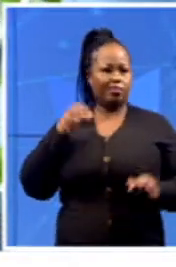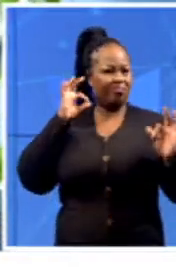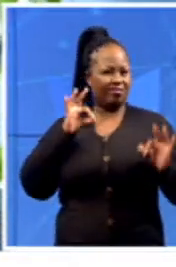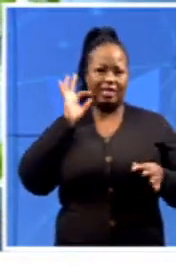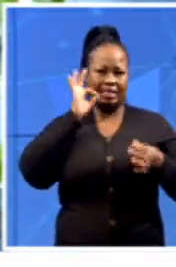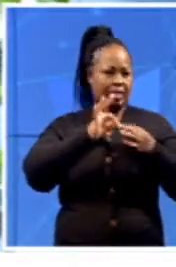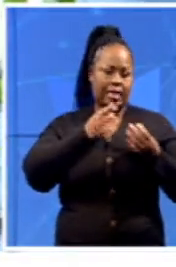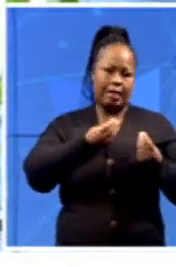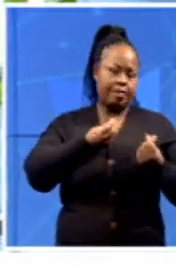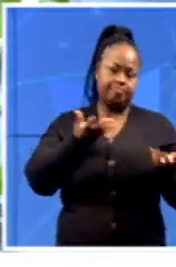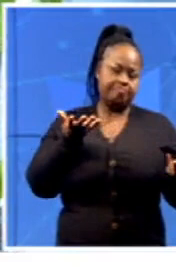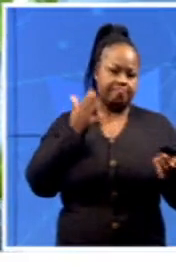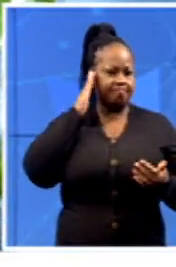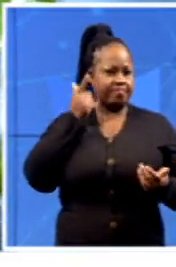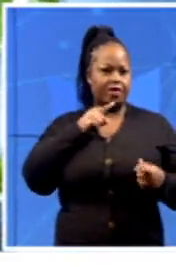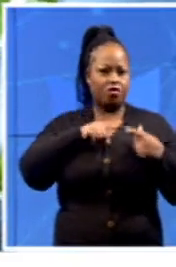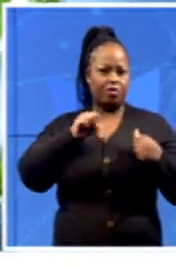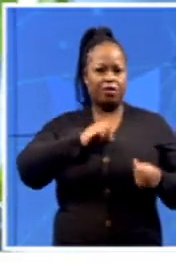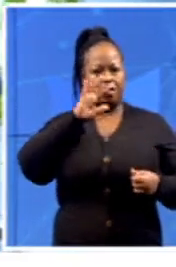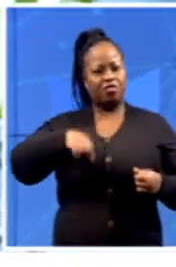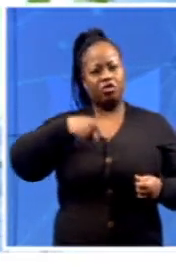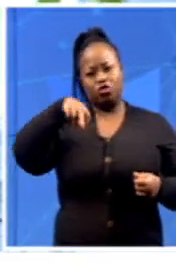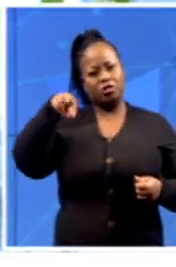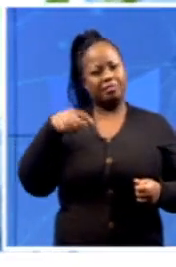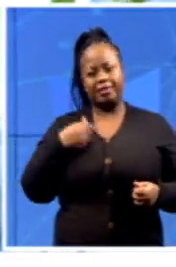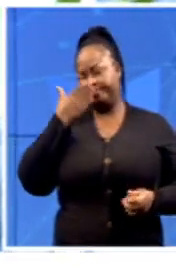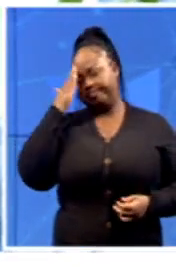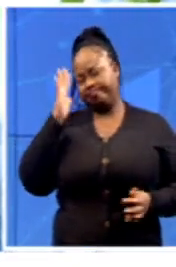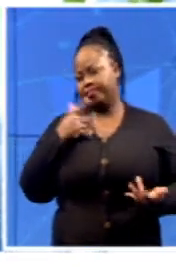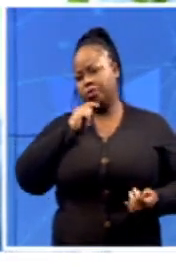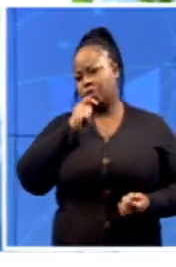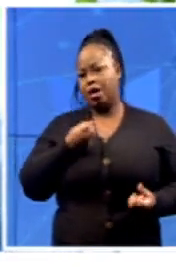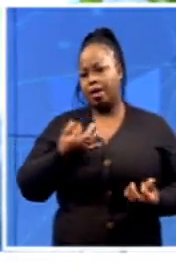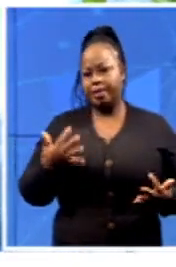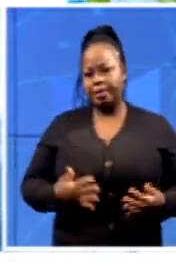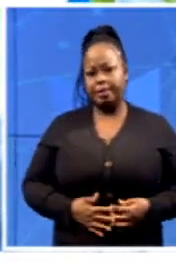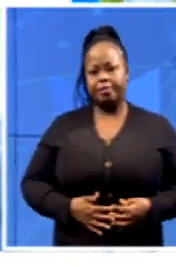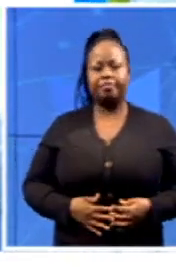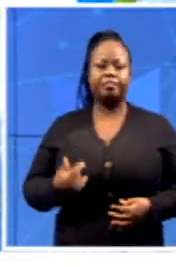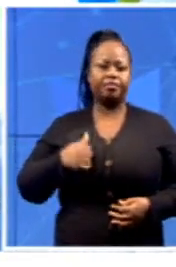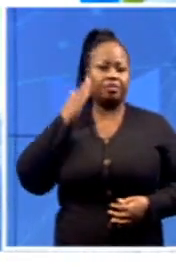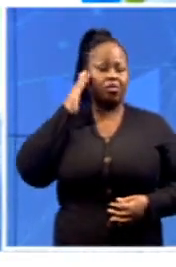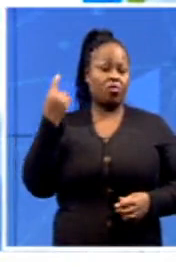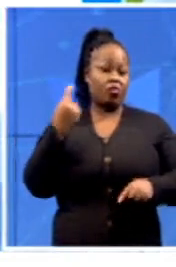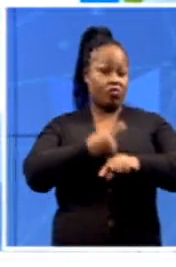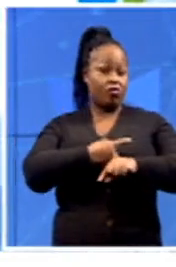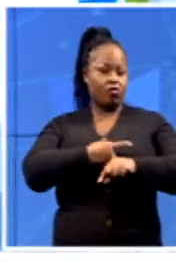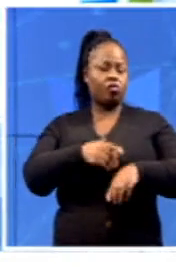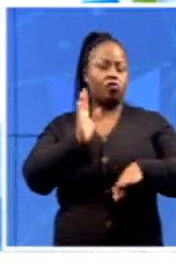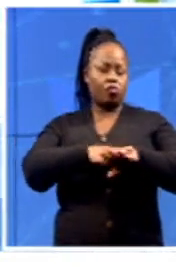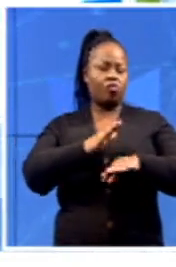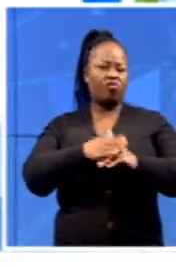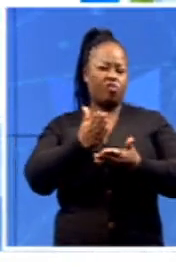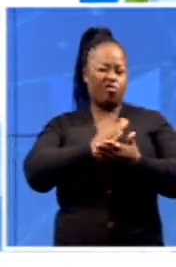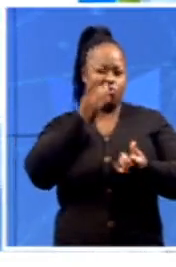the exact number. I know I am from South African Tourism, but I don't have the exact number. but I know during the day they will be sharing